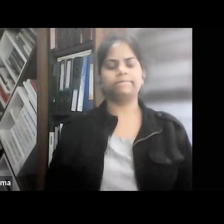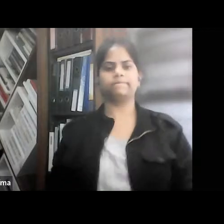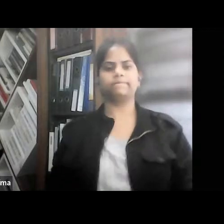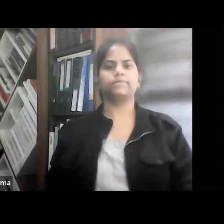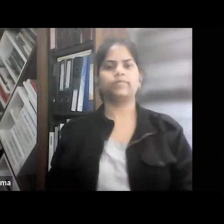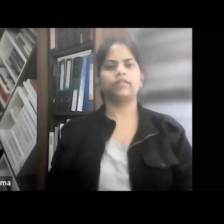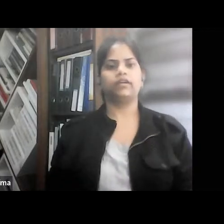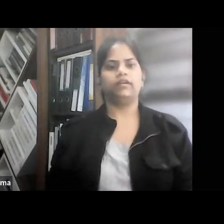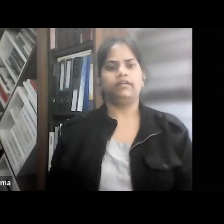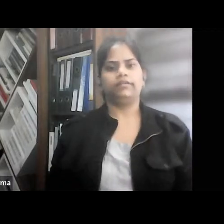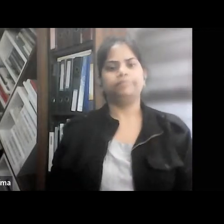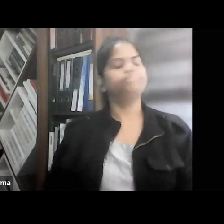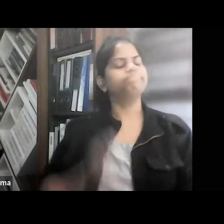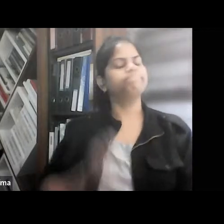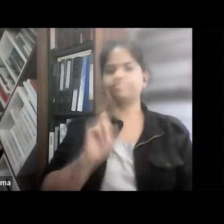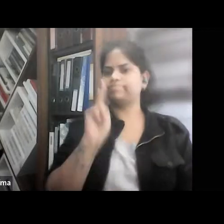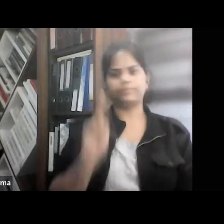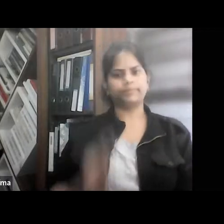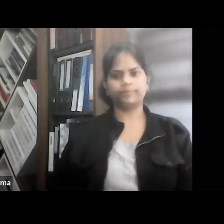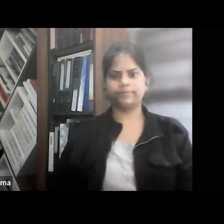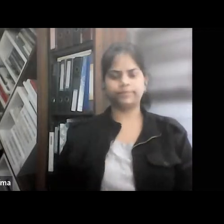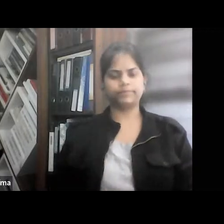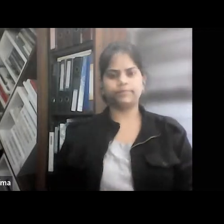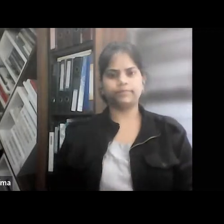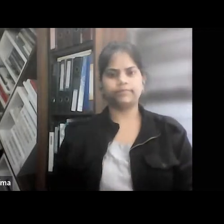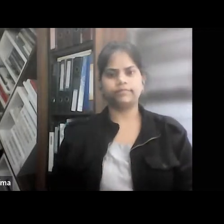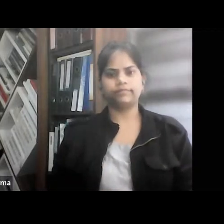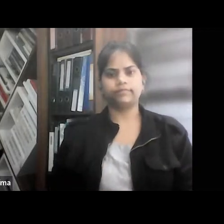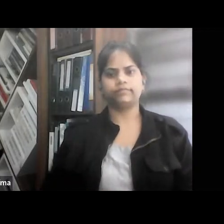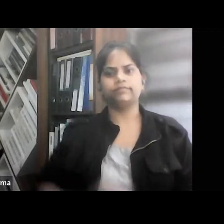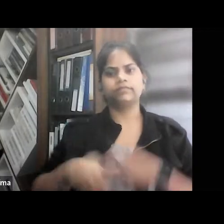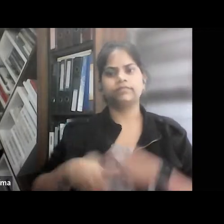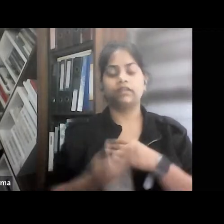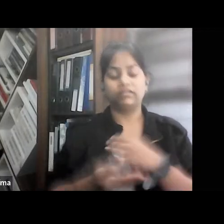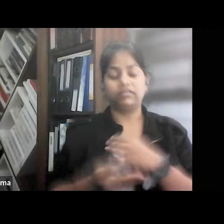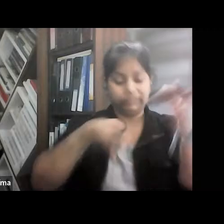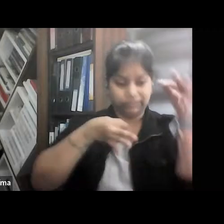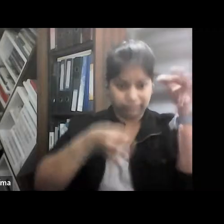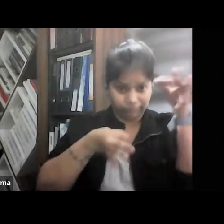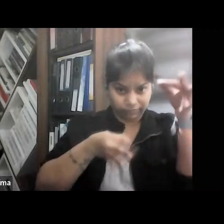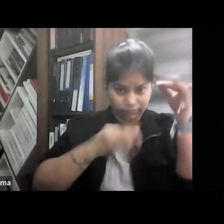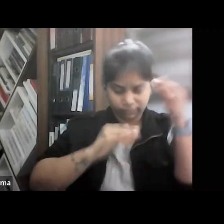Okay, so after this particular paper, we move to